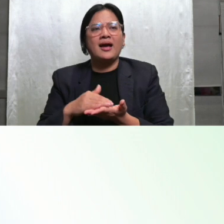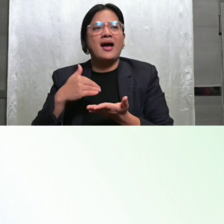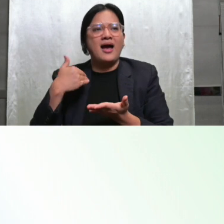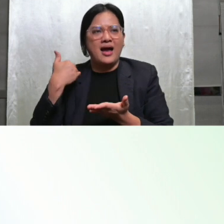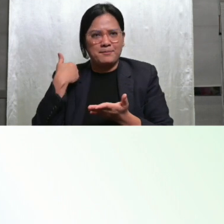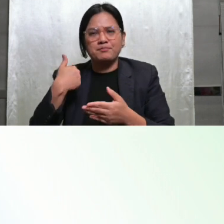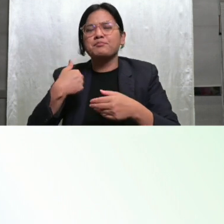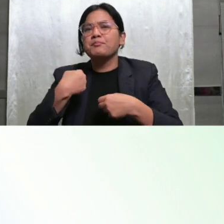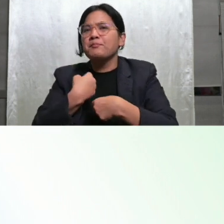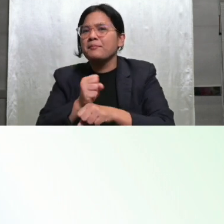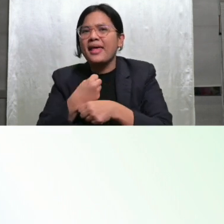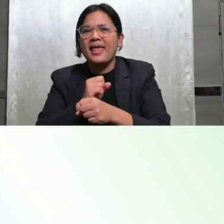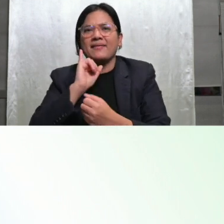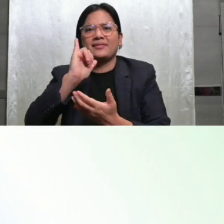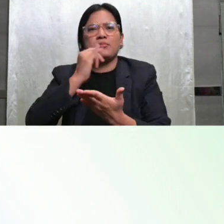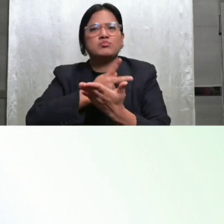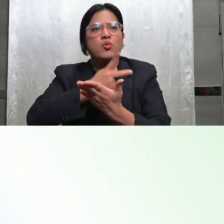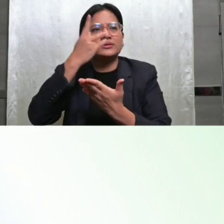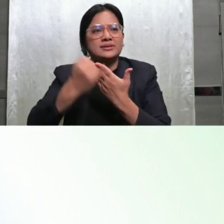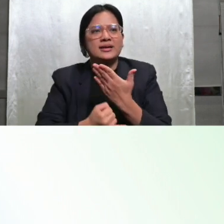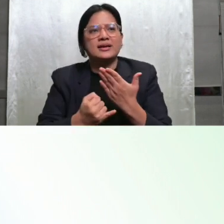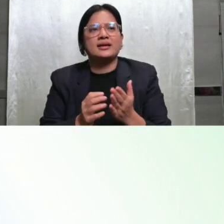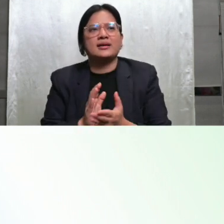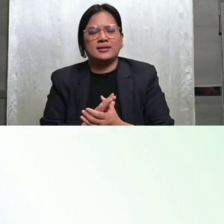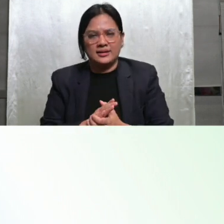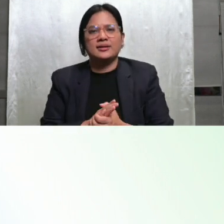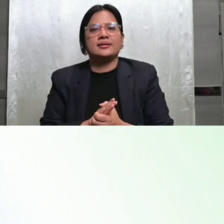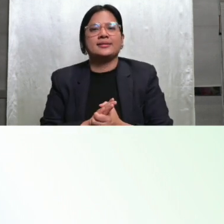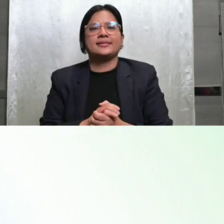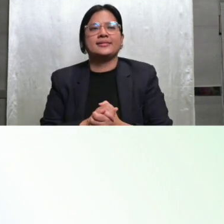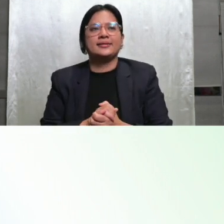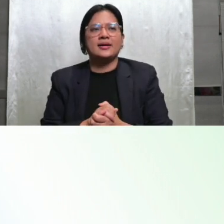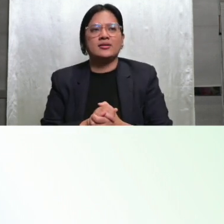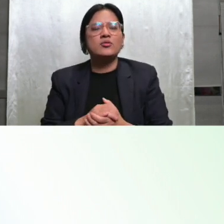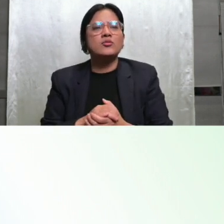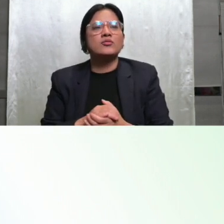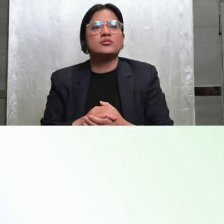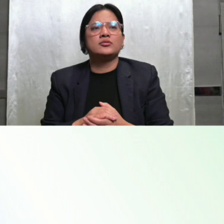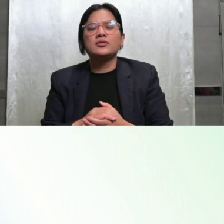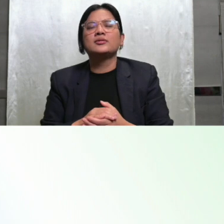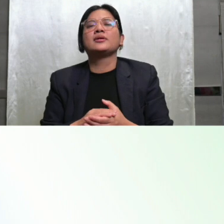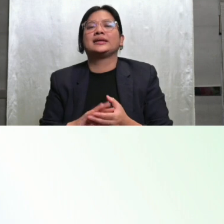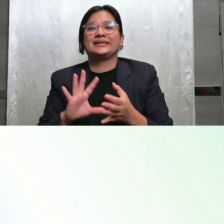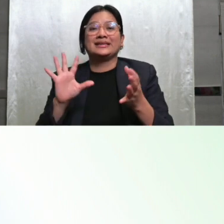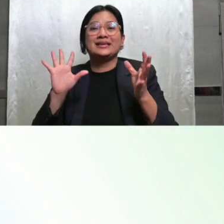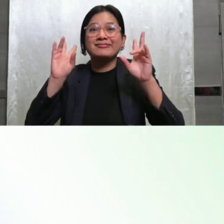certified more than 1.5 million learners in Pakistan on financial literacy through games. They are financially